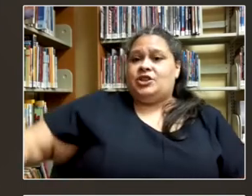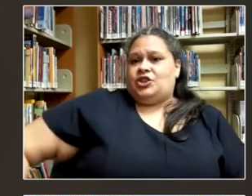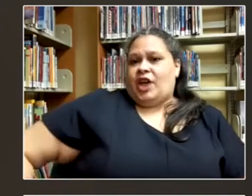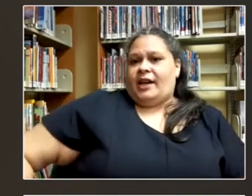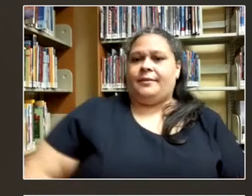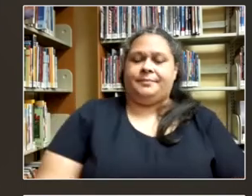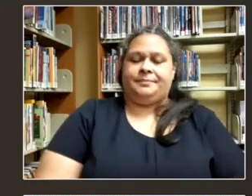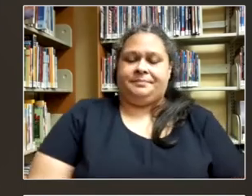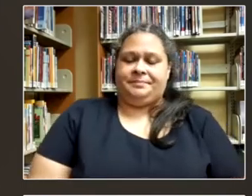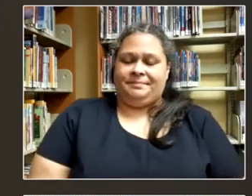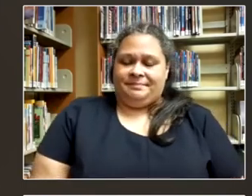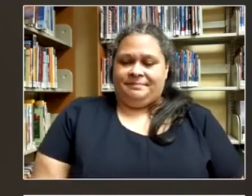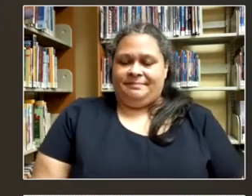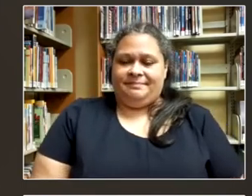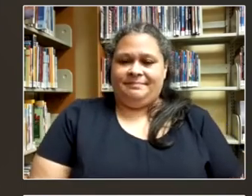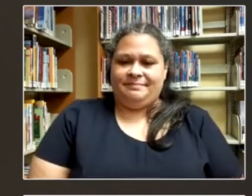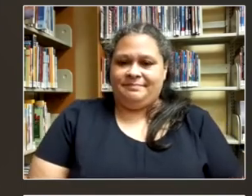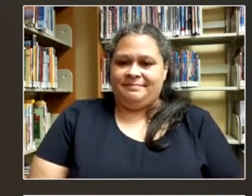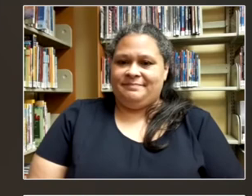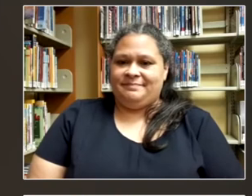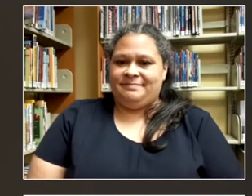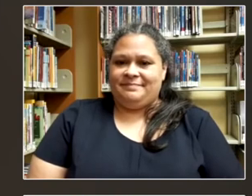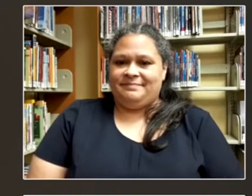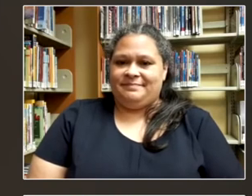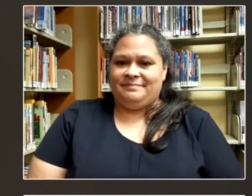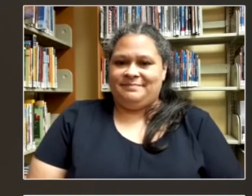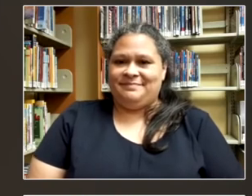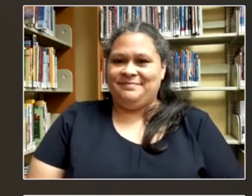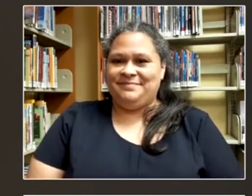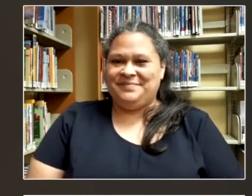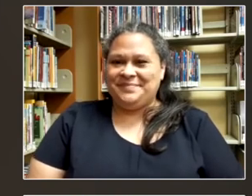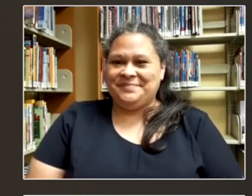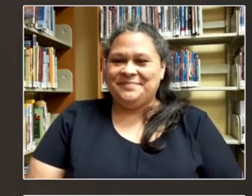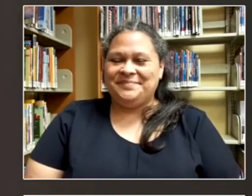Este era el Imperio Medio China.